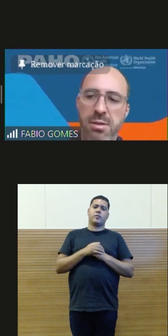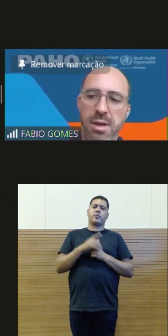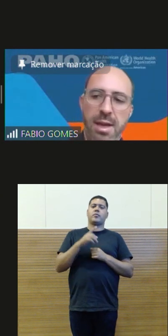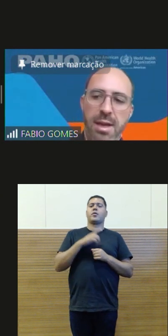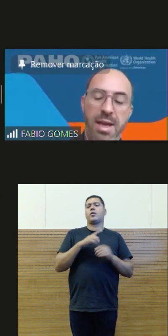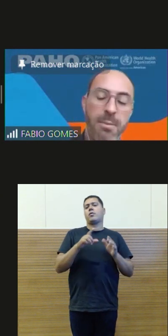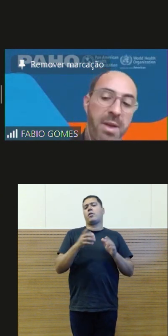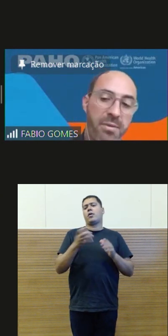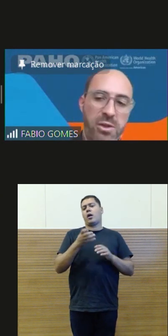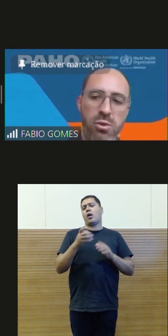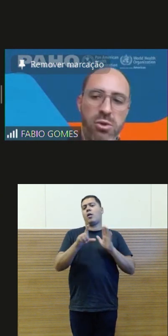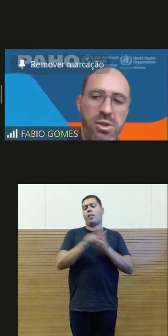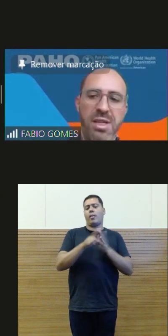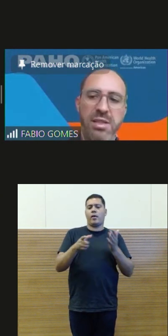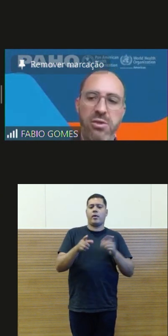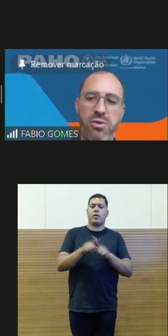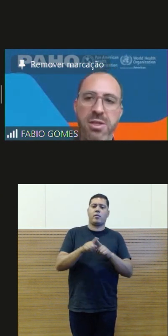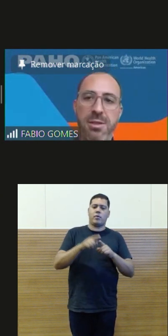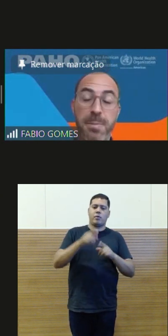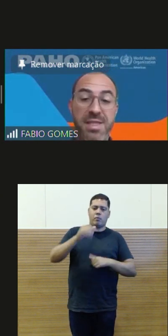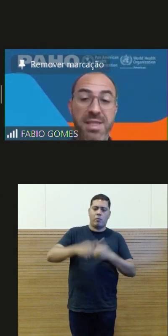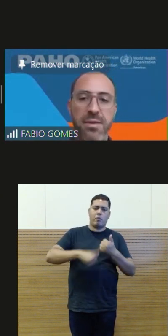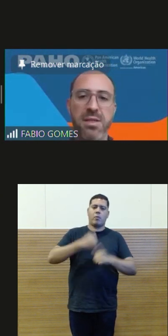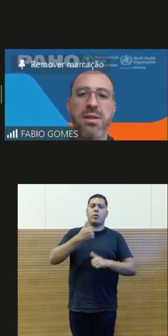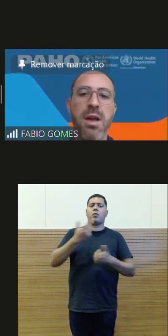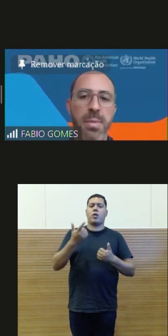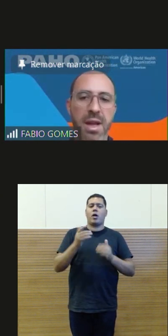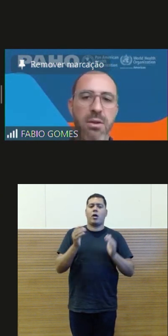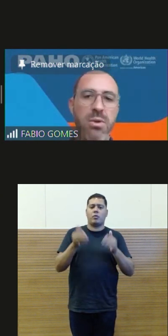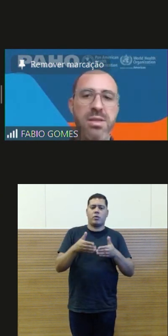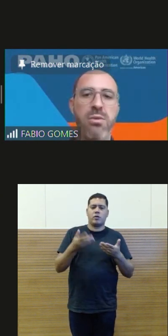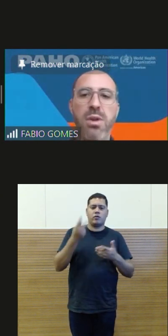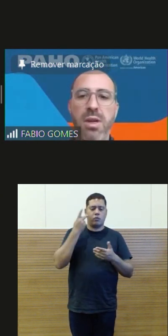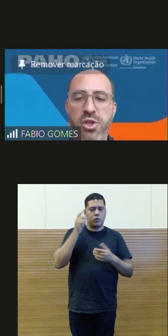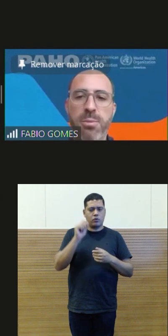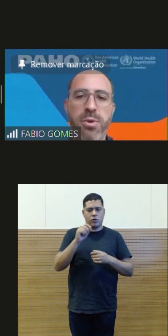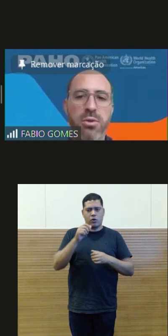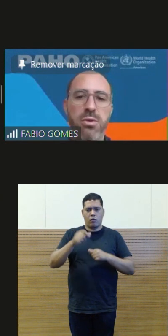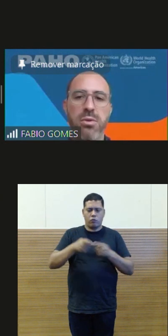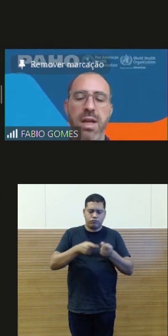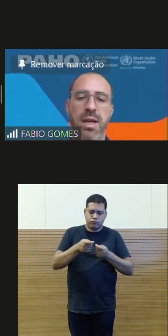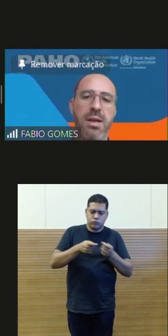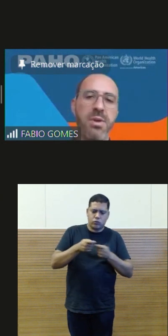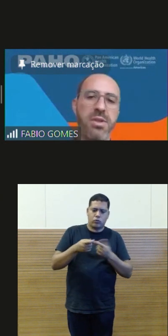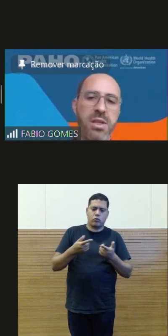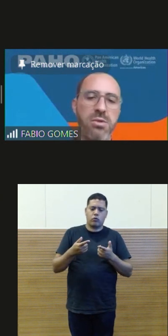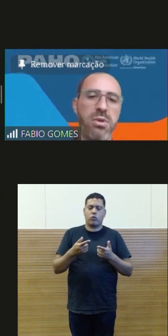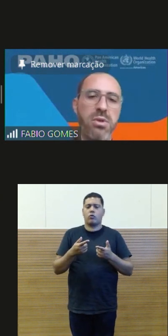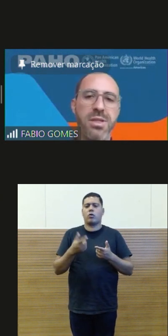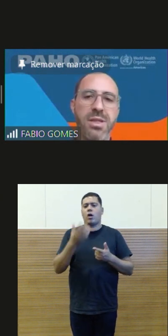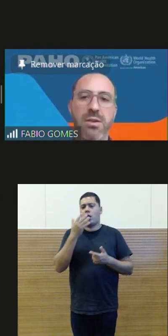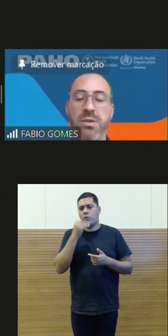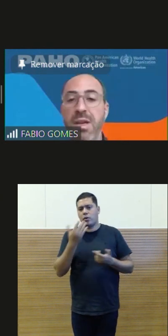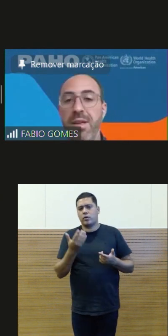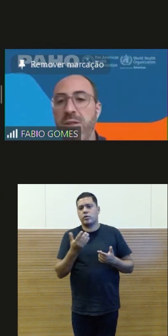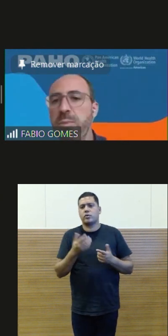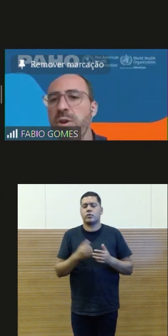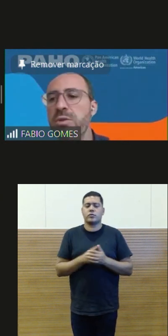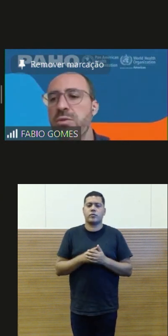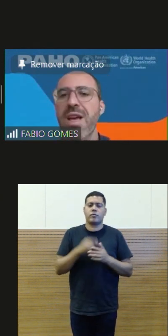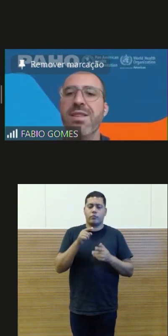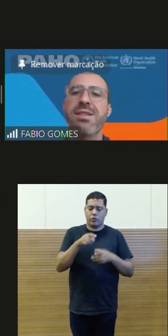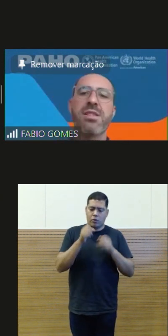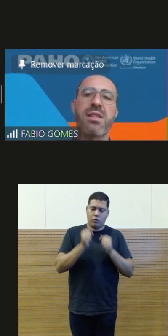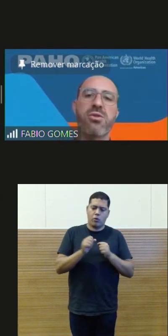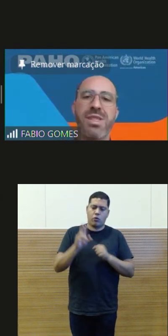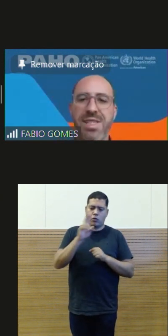countries to, at the same time, they are looking for improving their specific legislations towards the regulation of